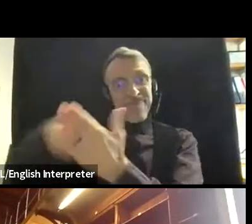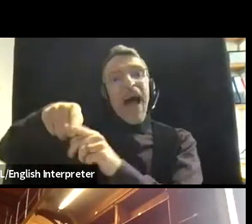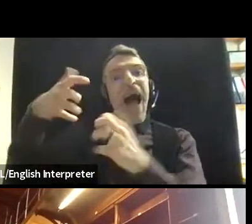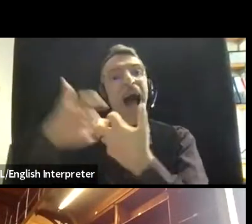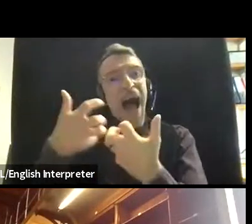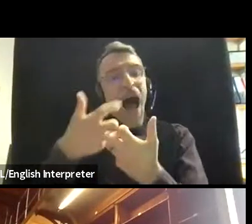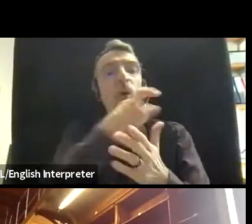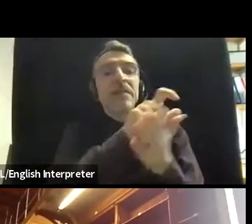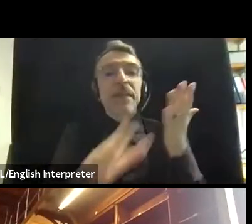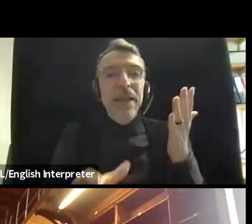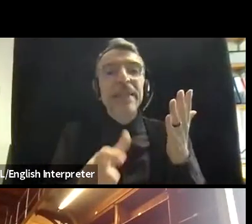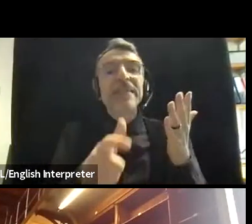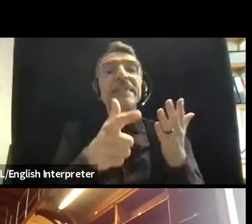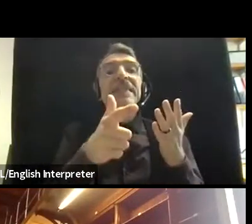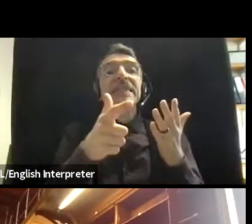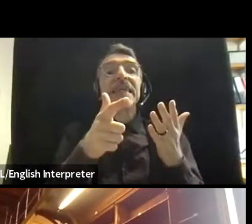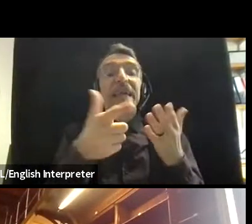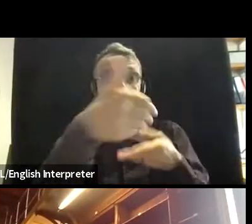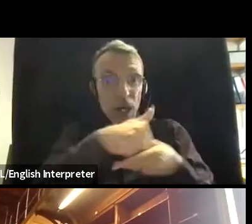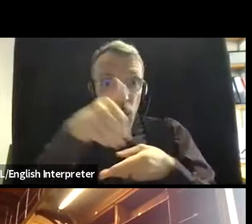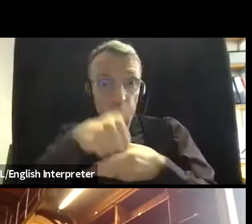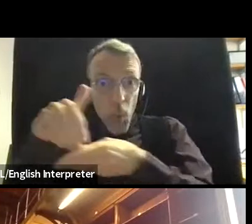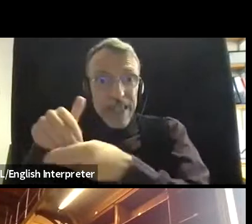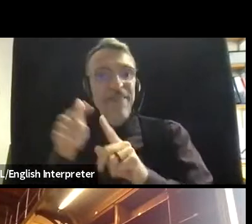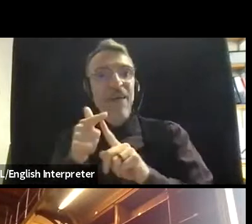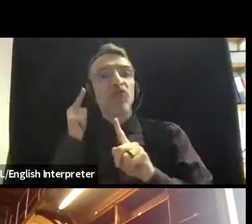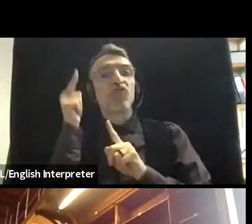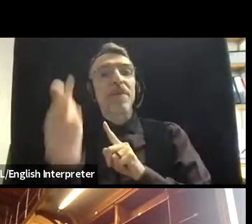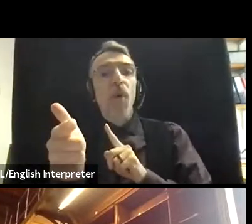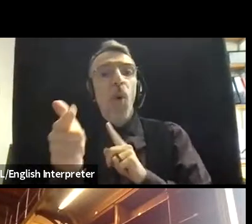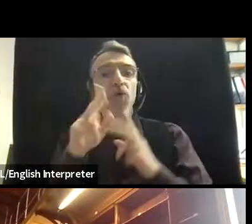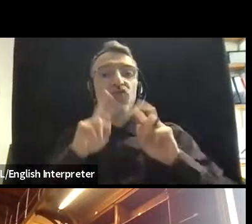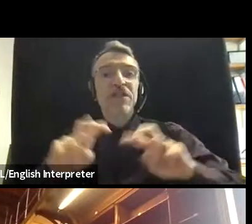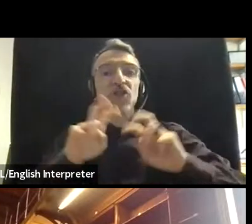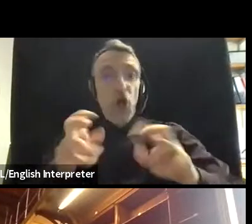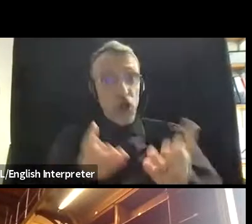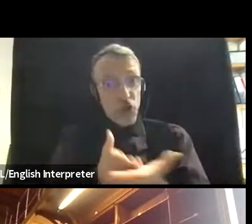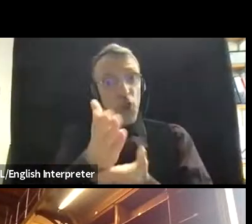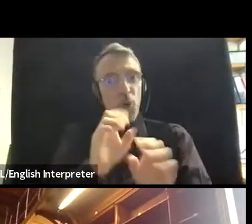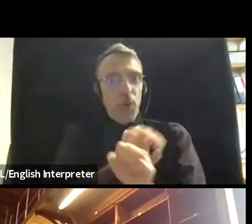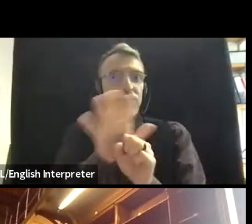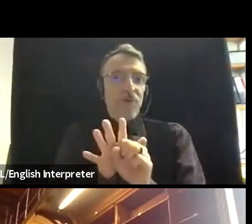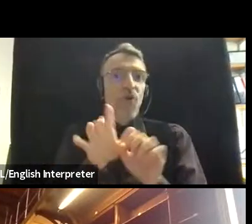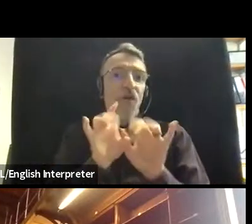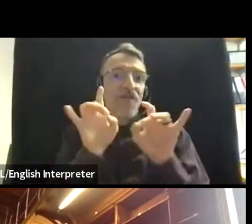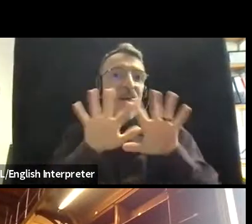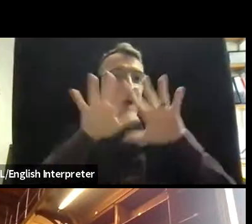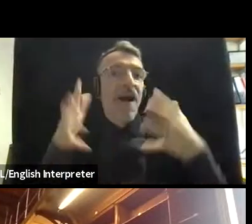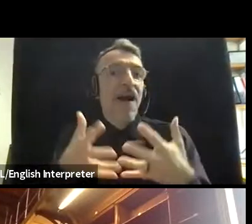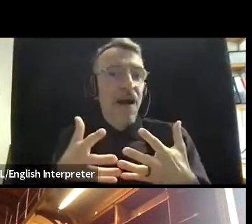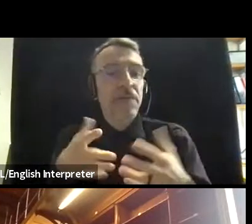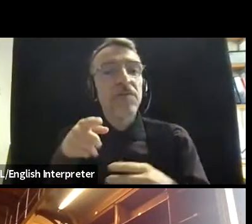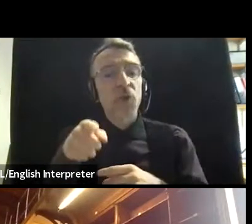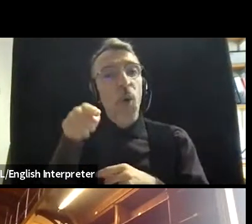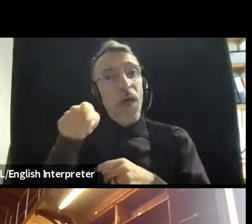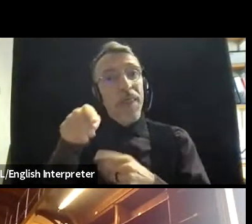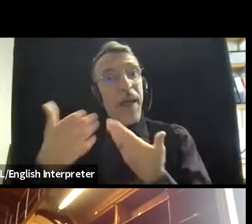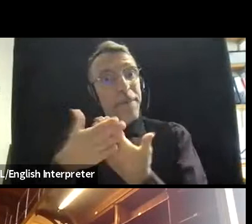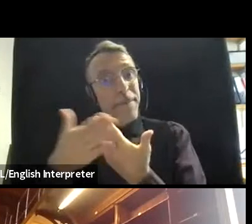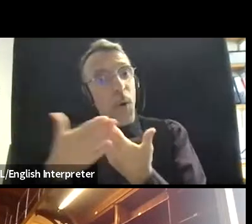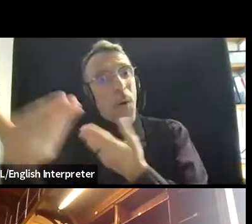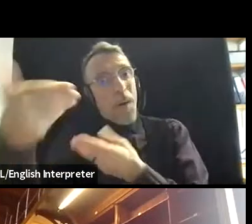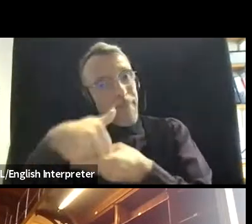disability inclusive remote research, which is necessary during these times, in a way that's a bit more